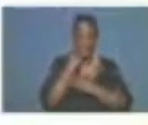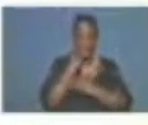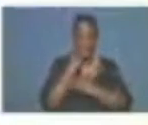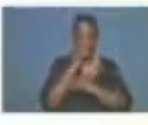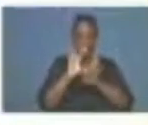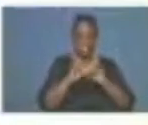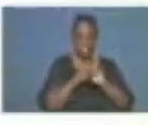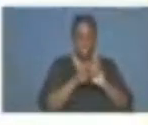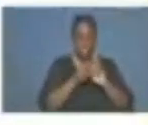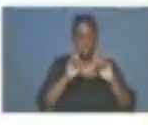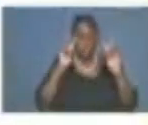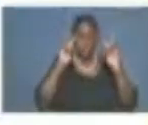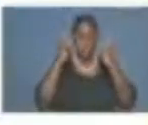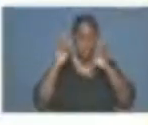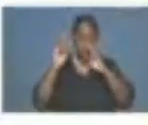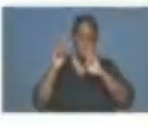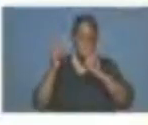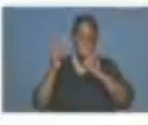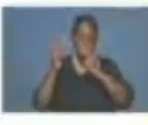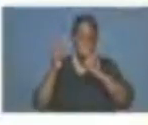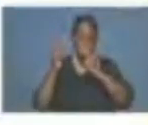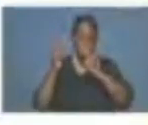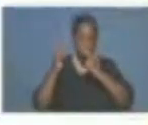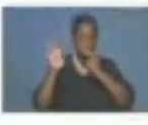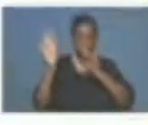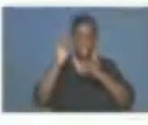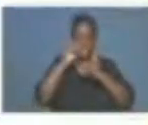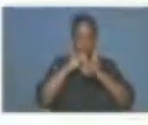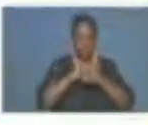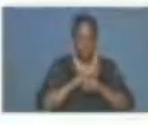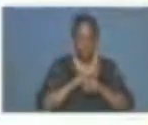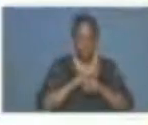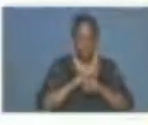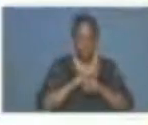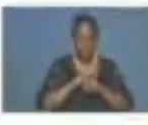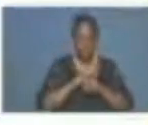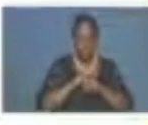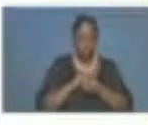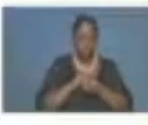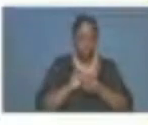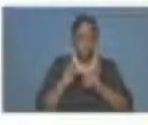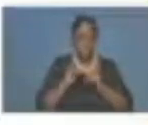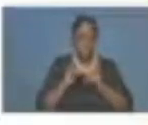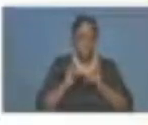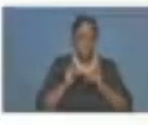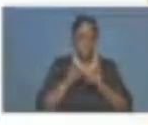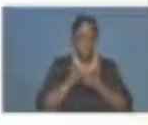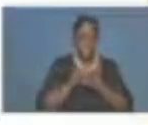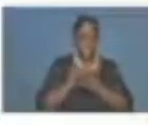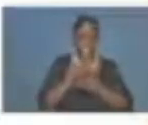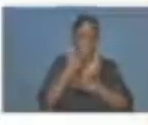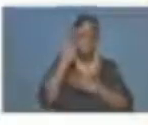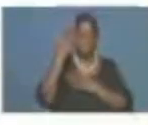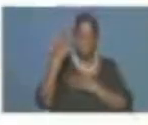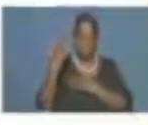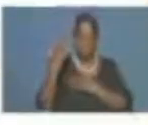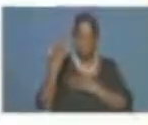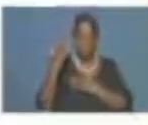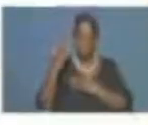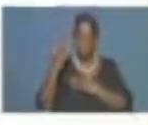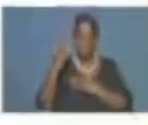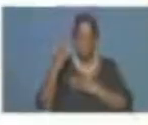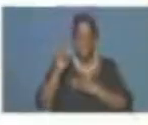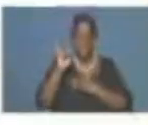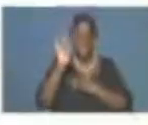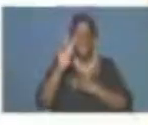of the topics that would be covered would include those that look at inflation and the current state of affairs with inflation,